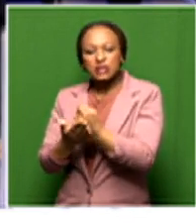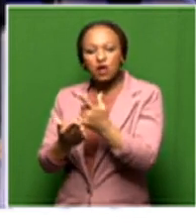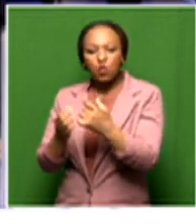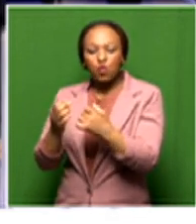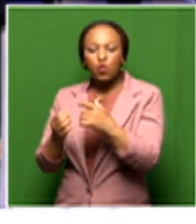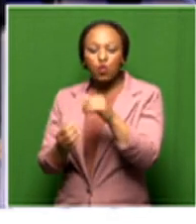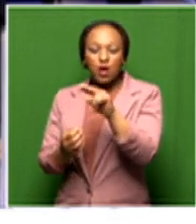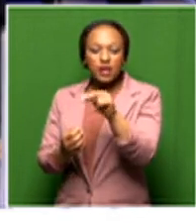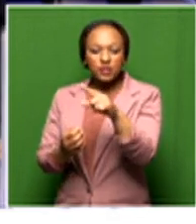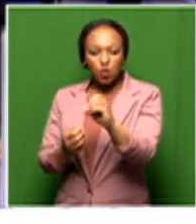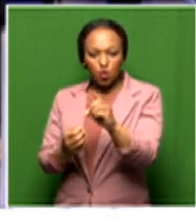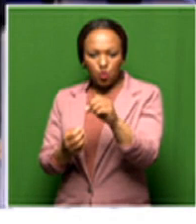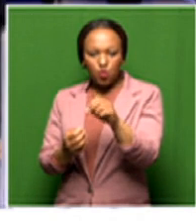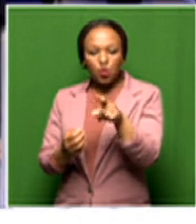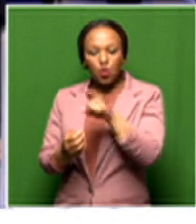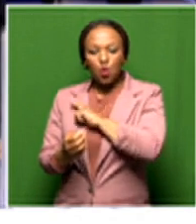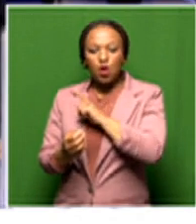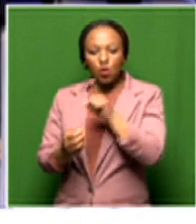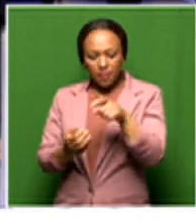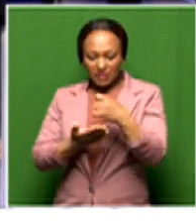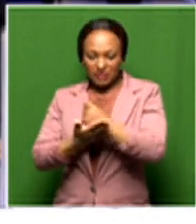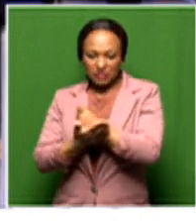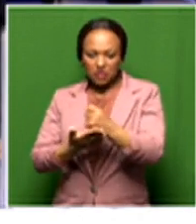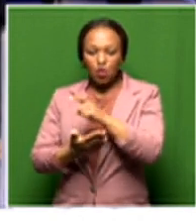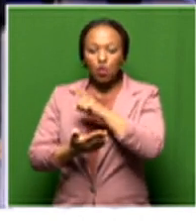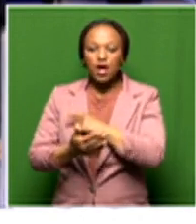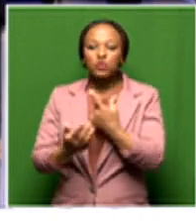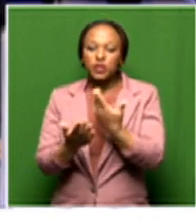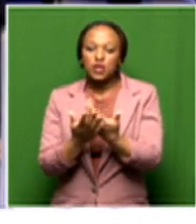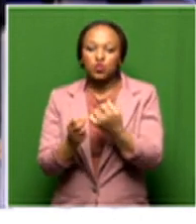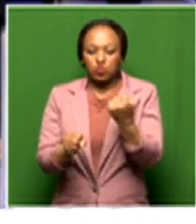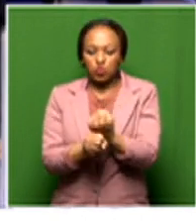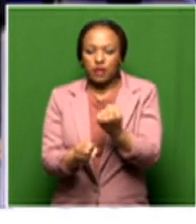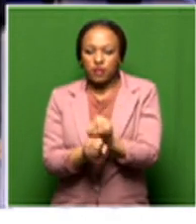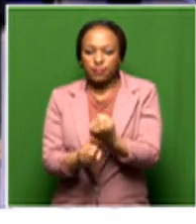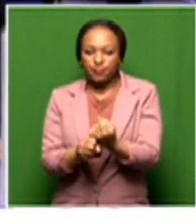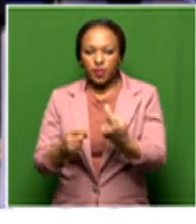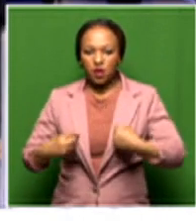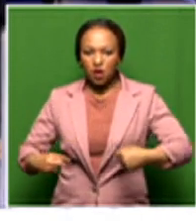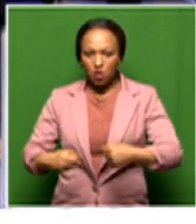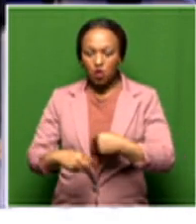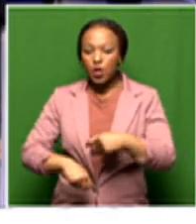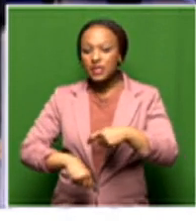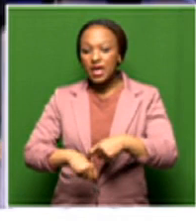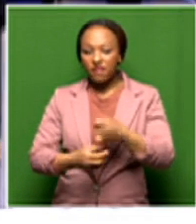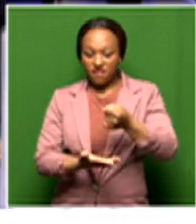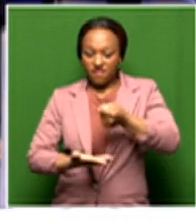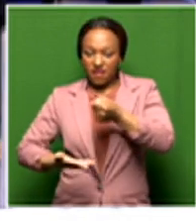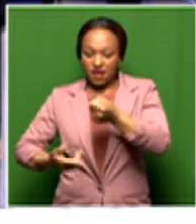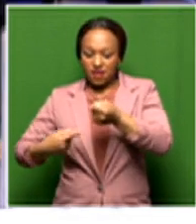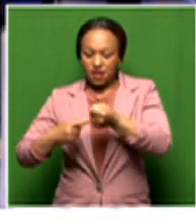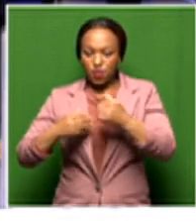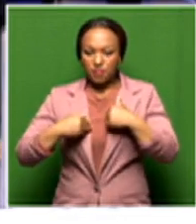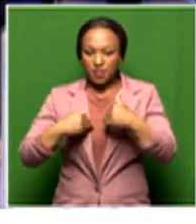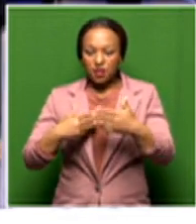because we had to register it for us to be able to conduct all of our work. At the outset of the fund, there was